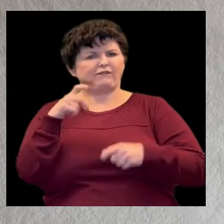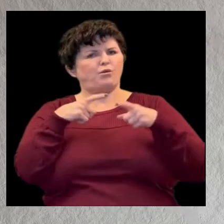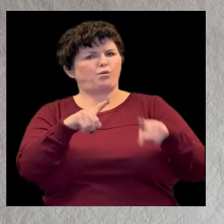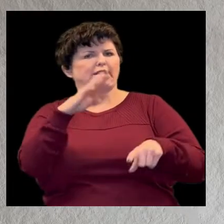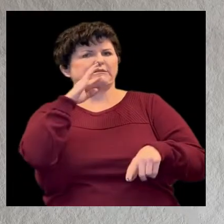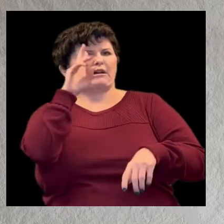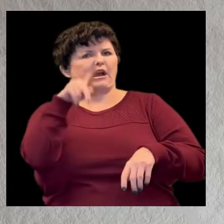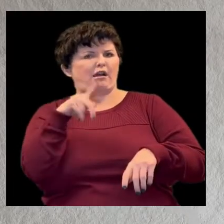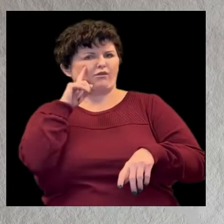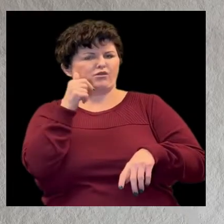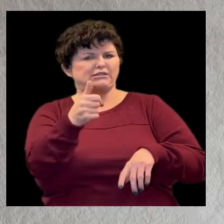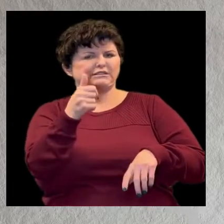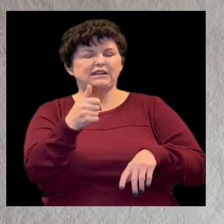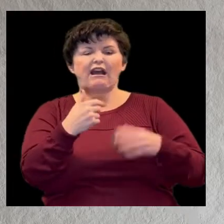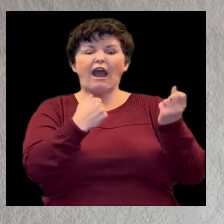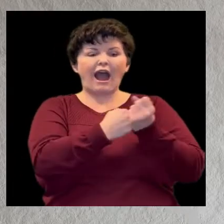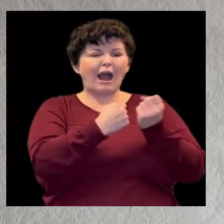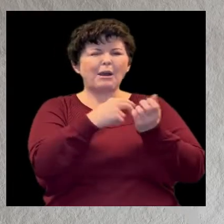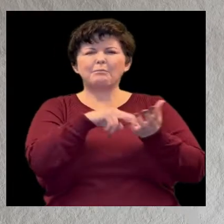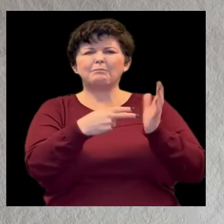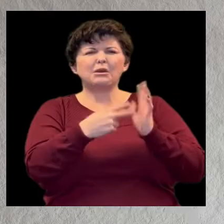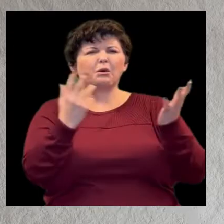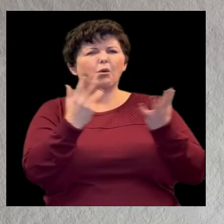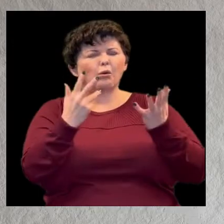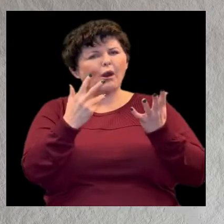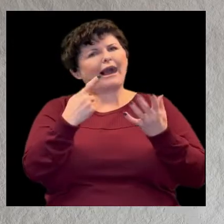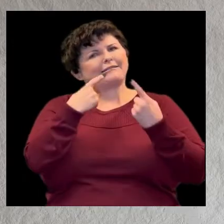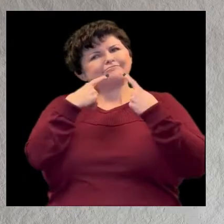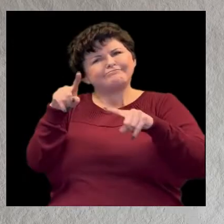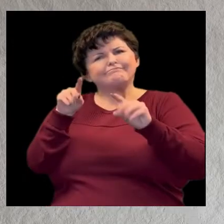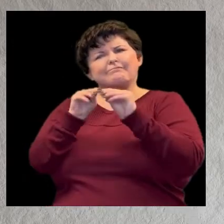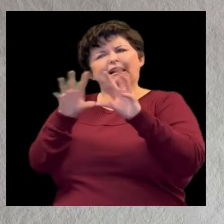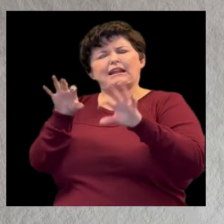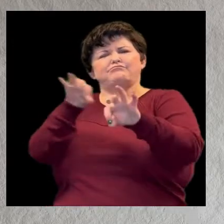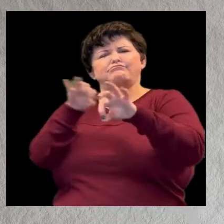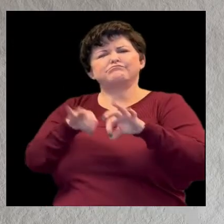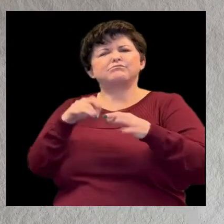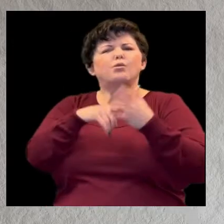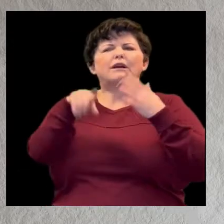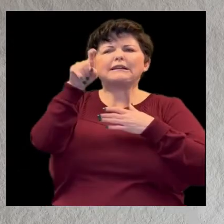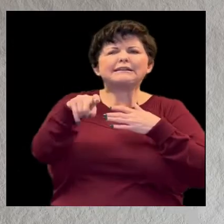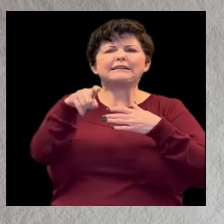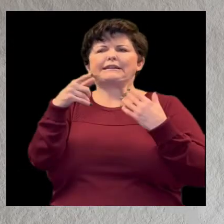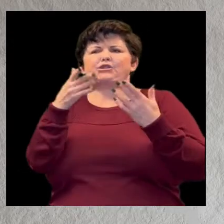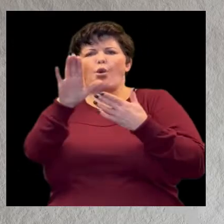to effectively communicate your needs, wants, disabilities, and rights, as well as